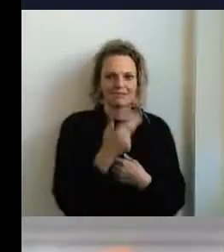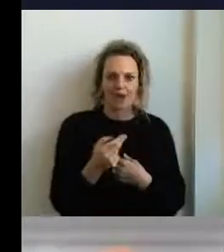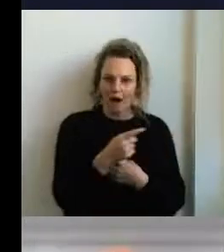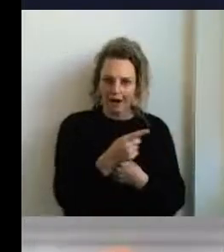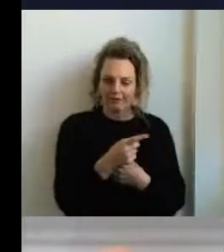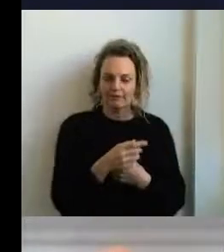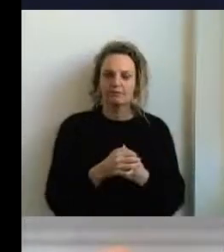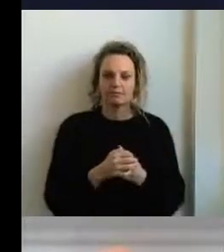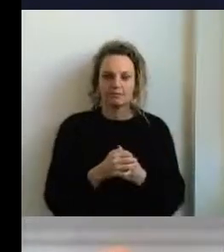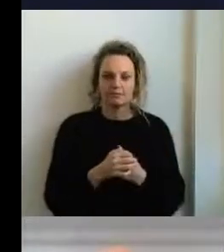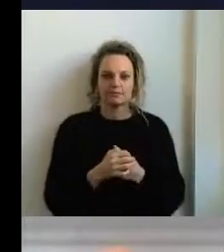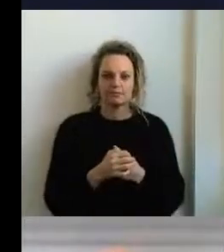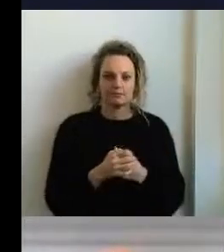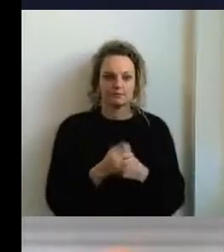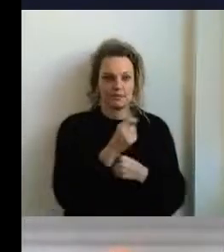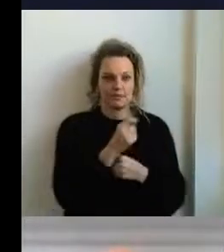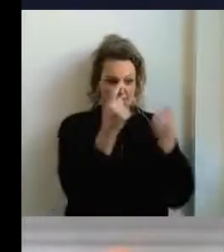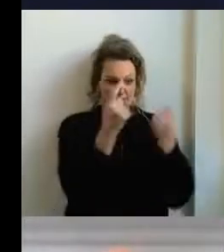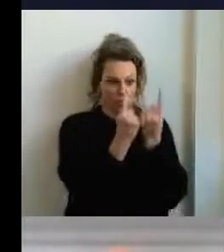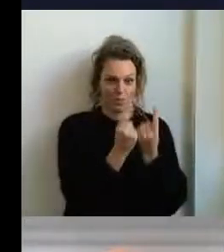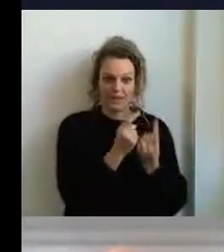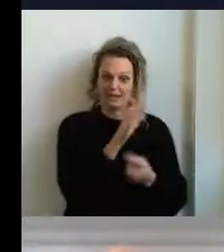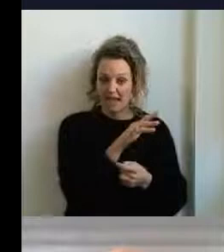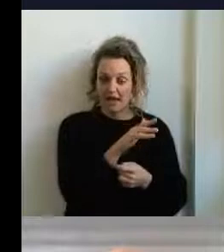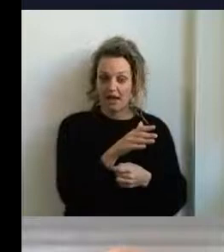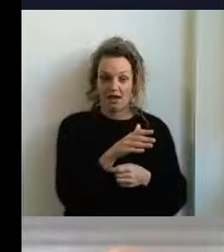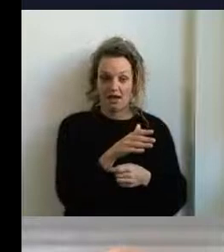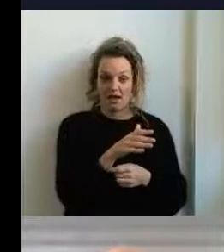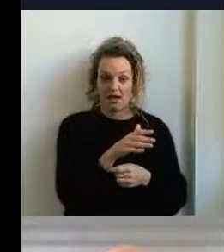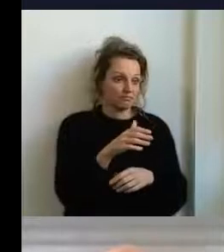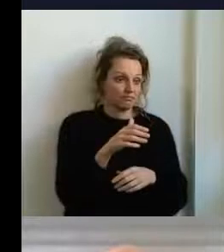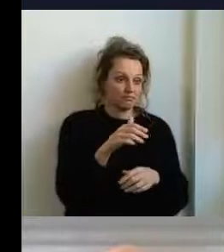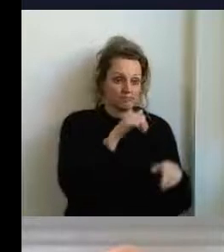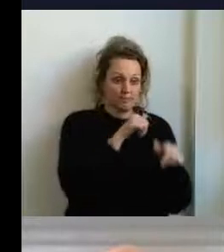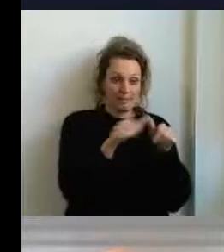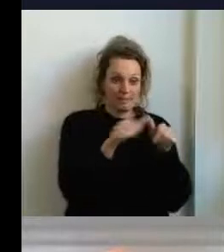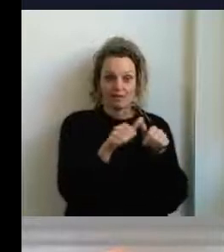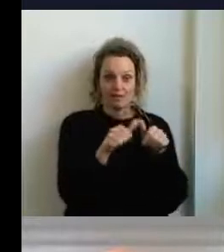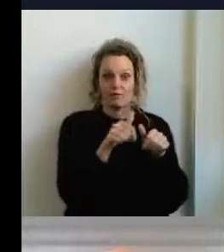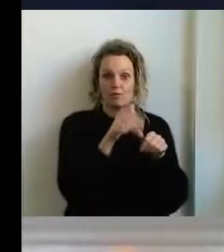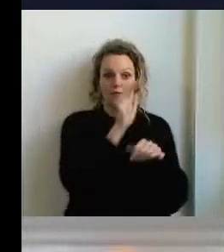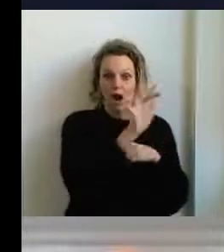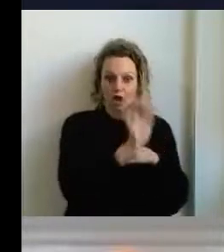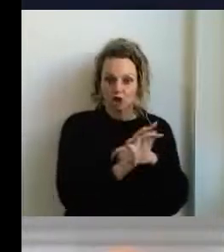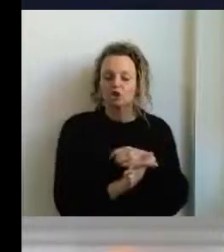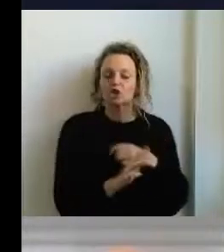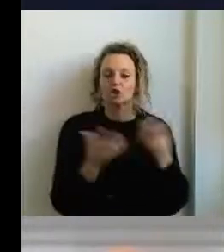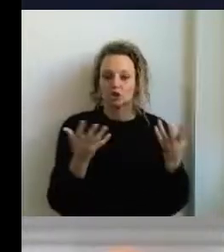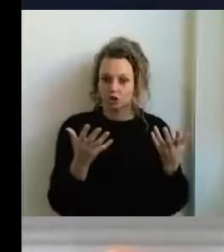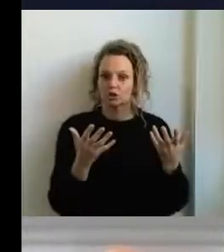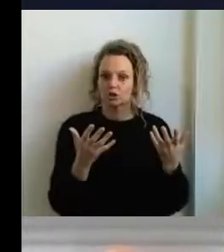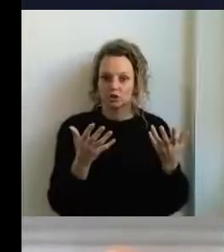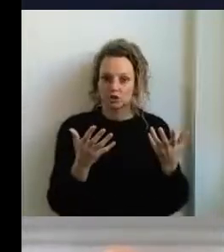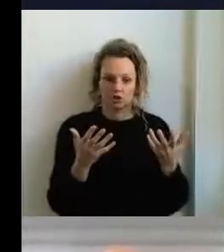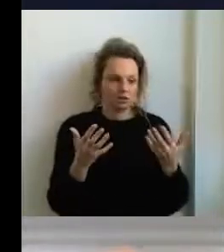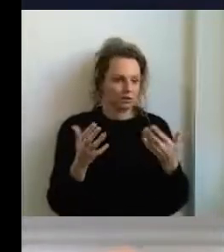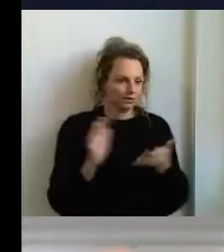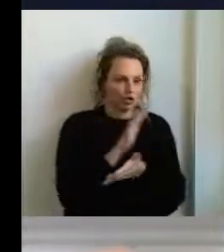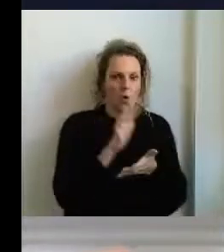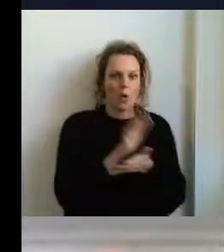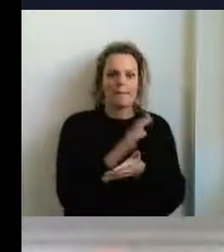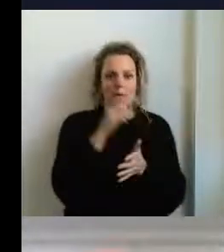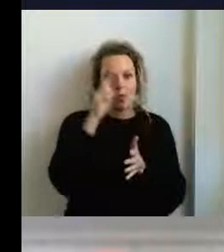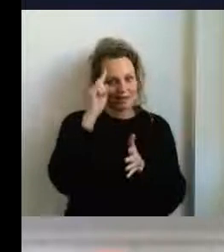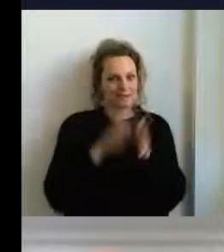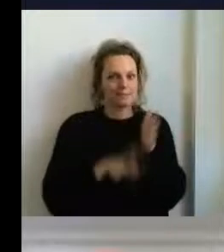there. Definitely much more optimized for touch. Touch is going to be a much more enjoyable experience in Windows